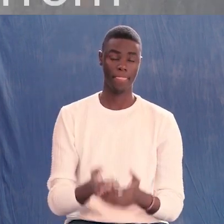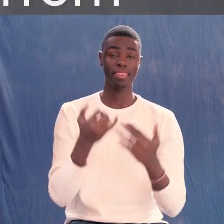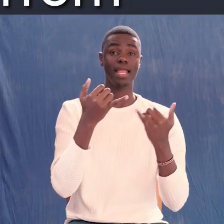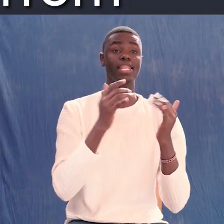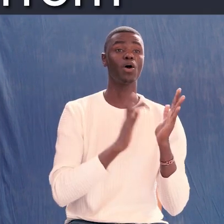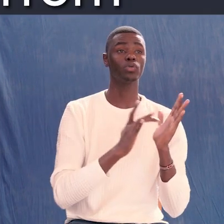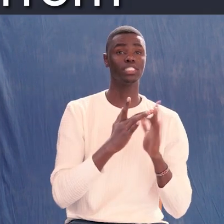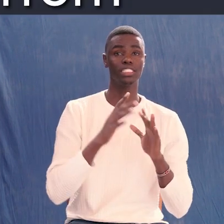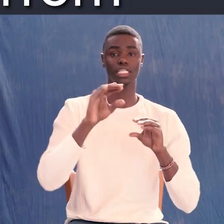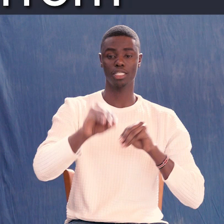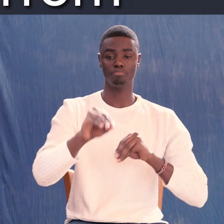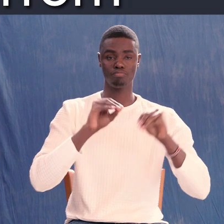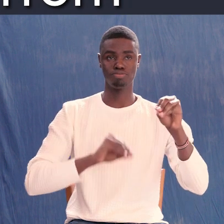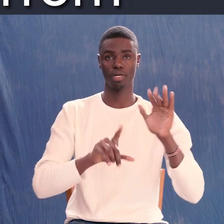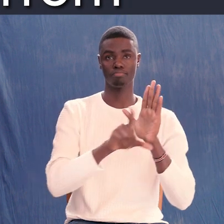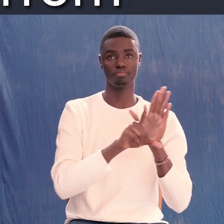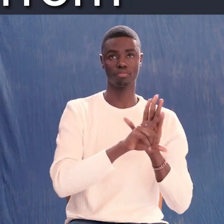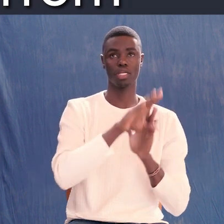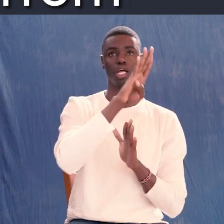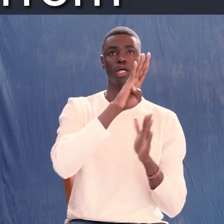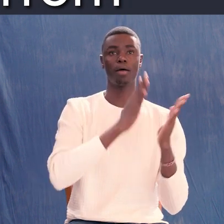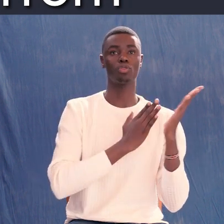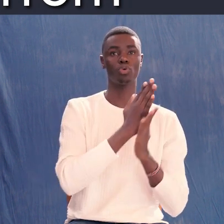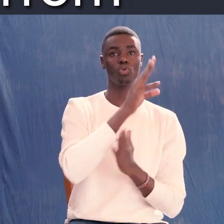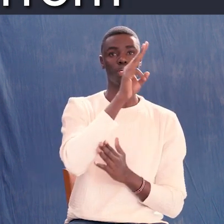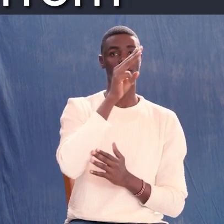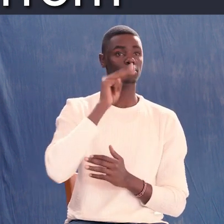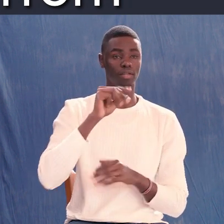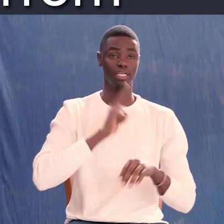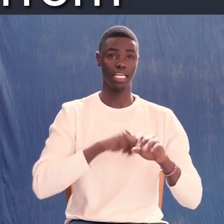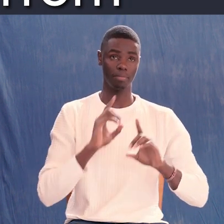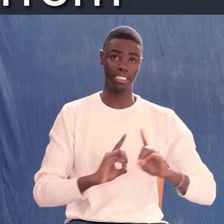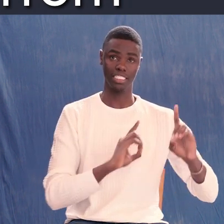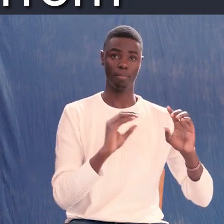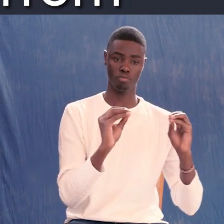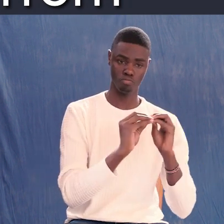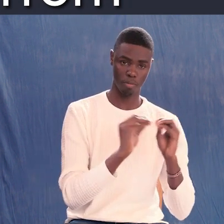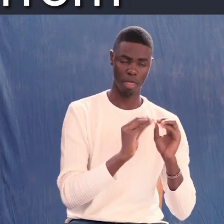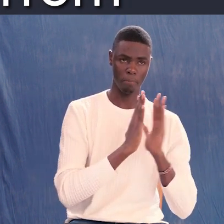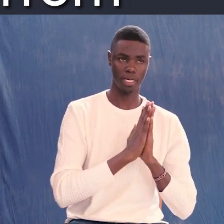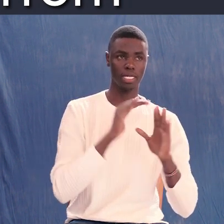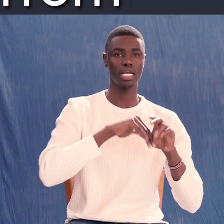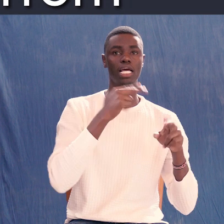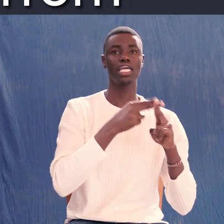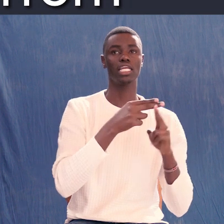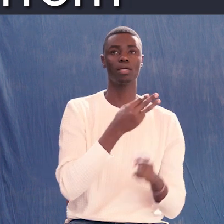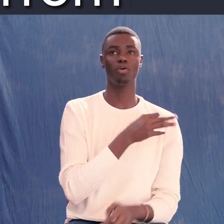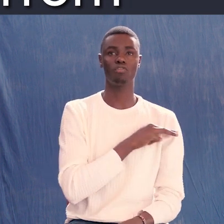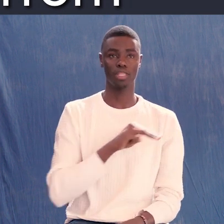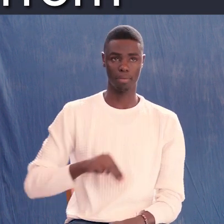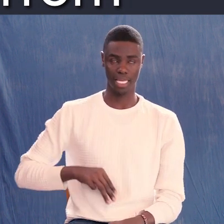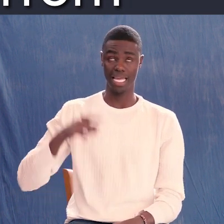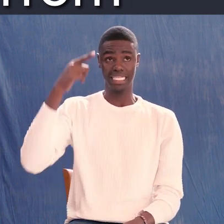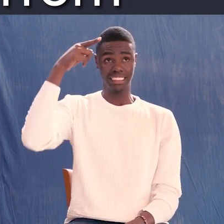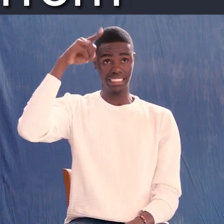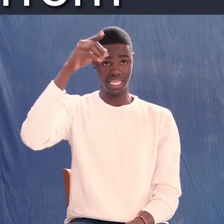Jesus replaces the Torah by himself. When disciples are gathered, praying in the name of the Messiah, he